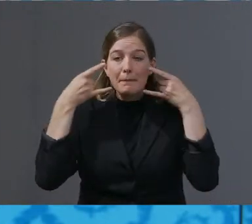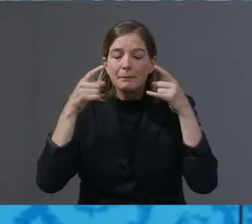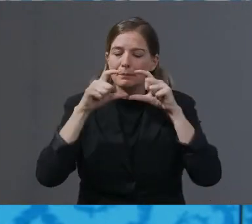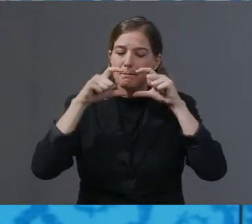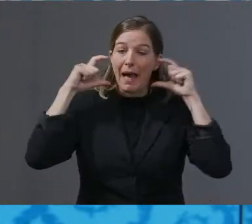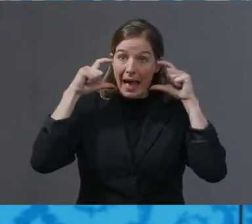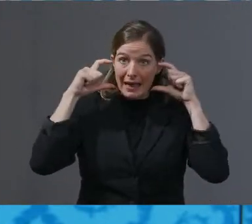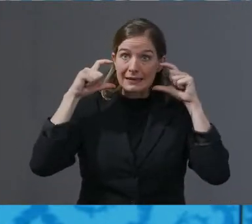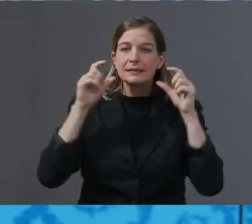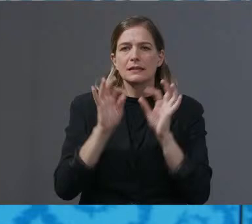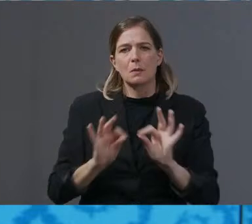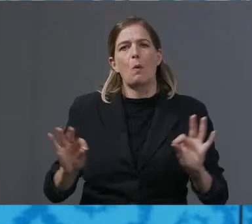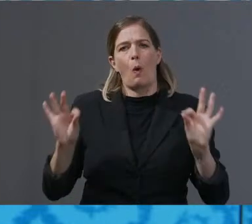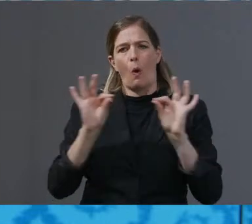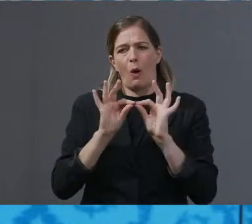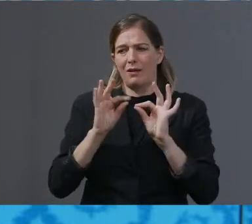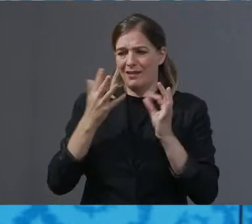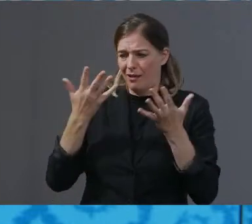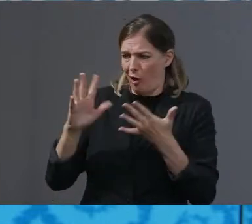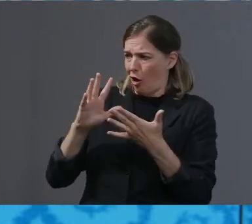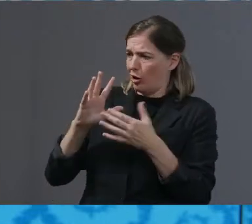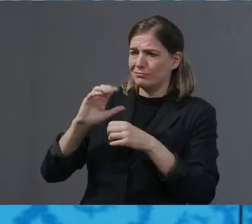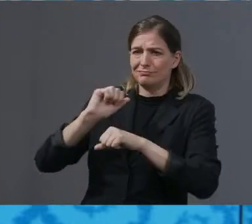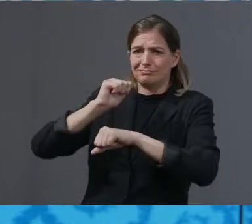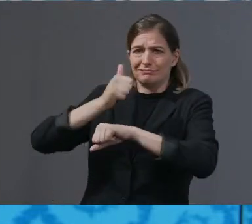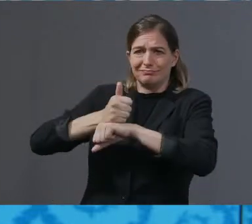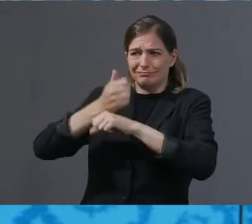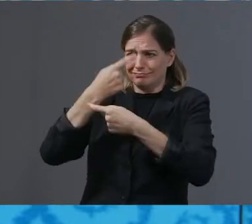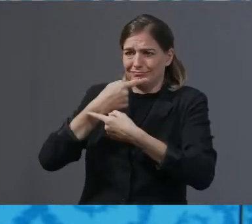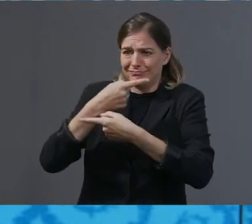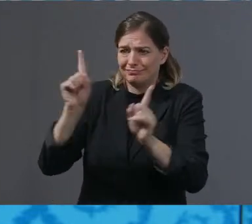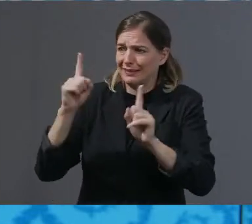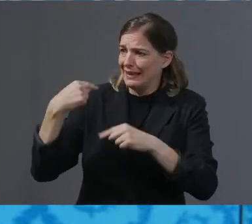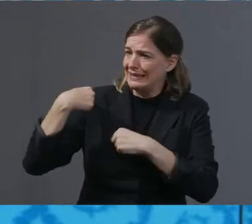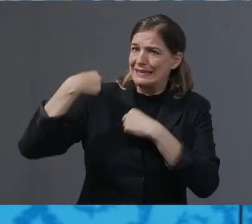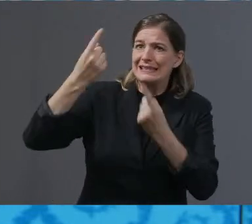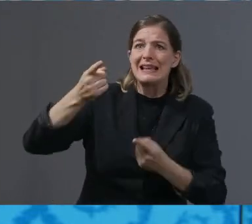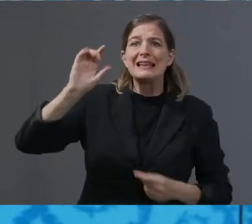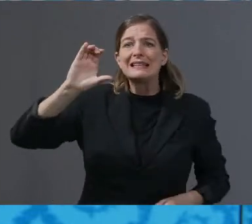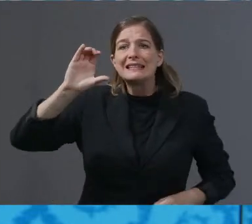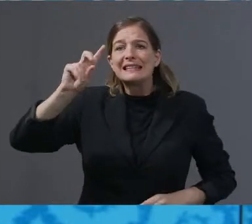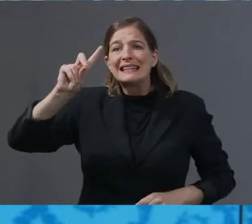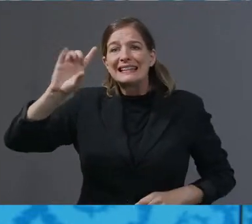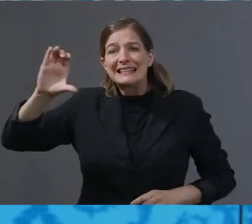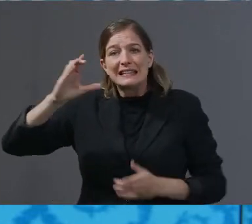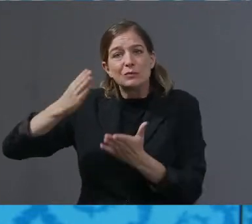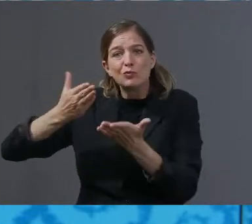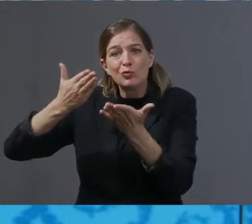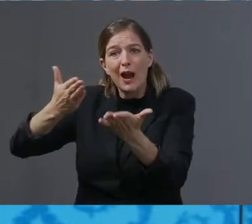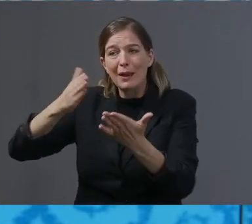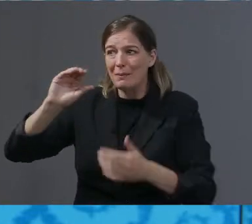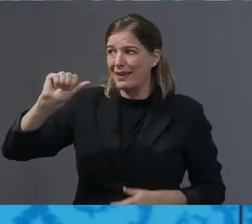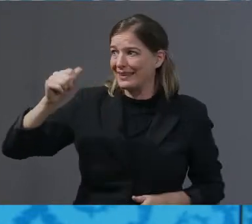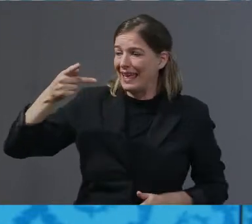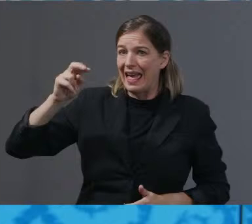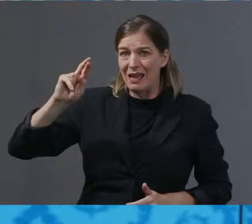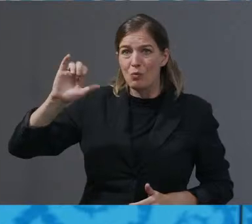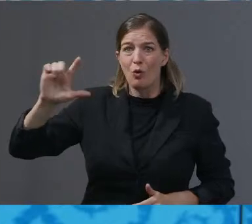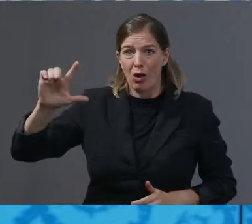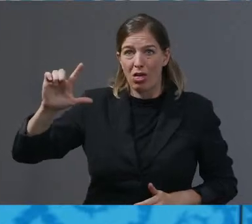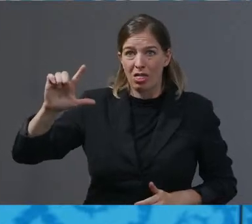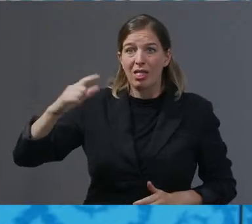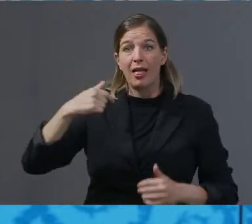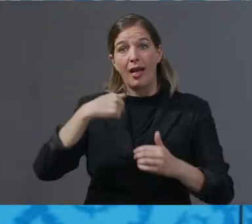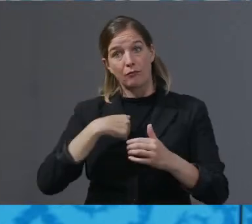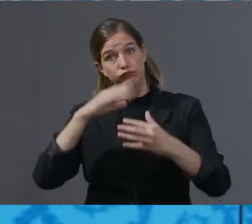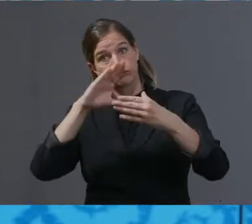our guidance since the Center for Disease Control put that forward in April. I've talked about masks. Dr.